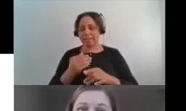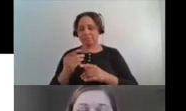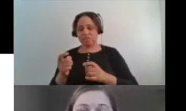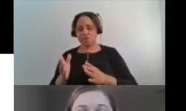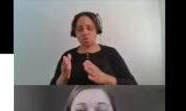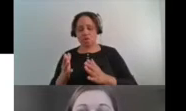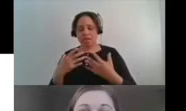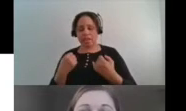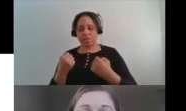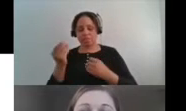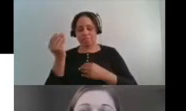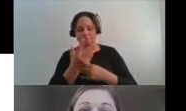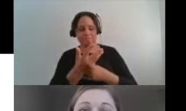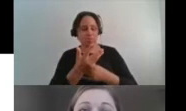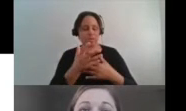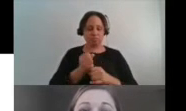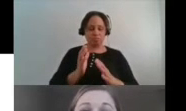health information with that recipient.